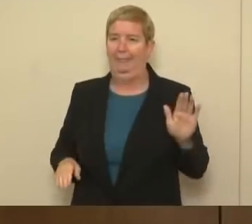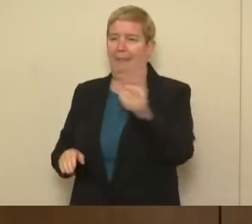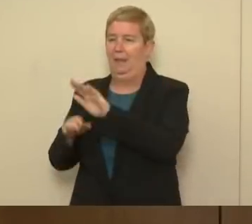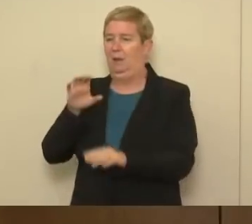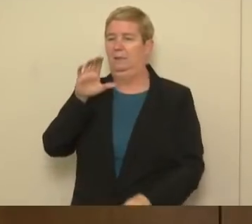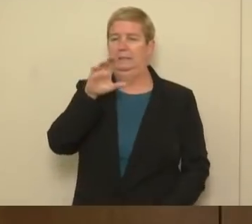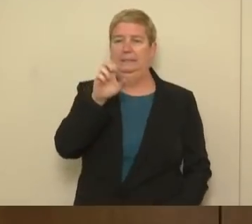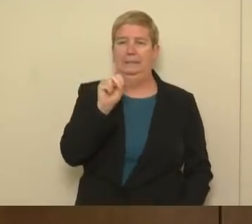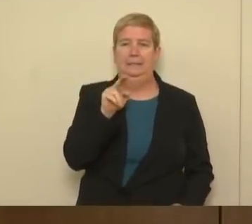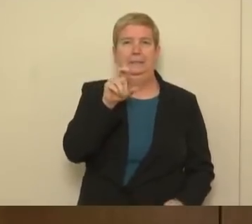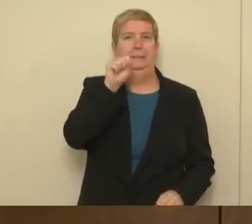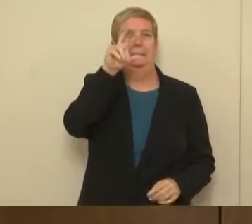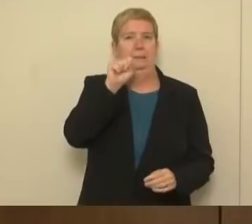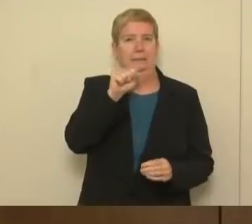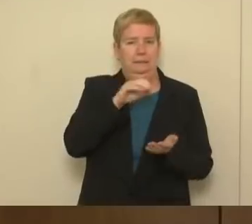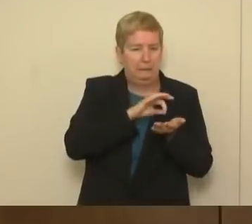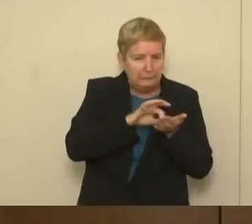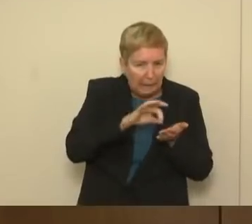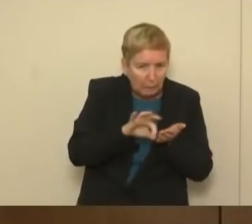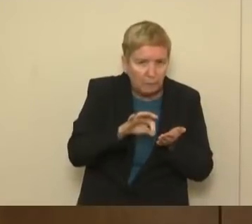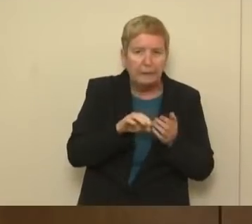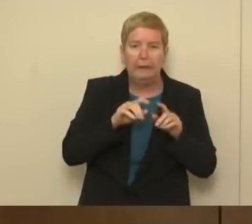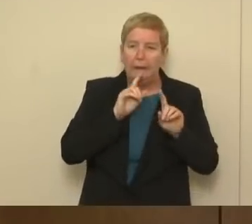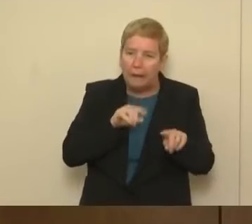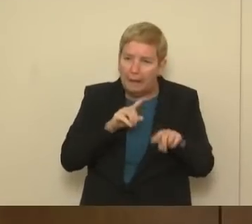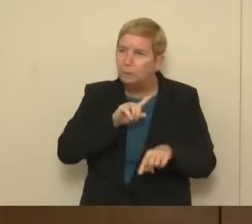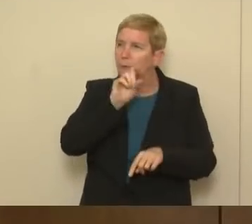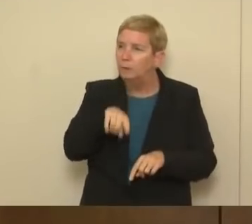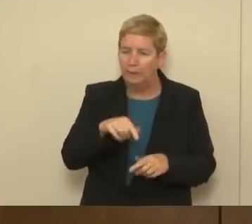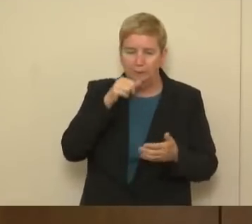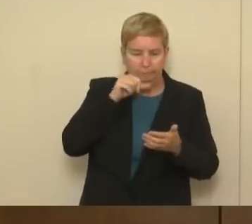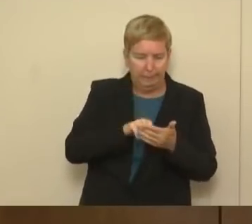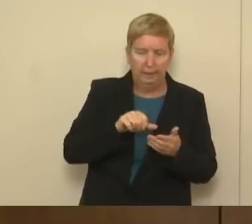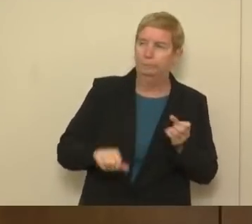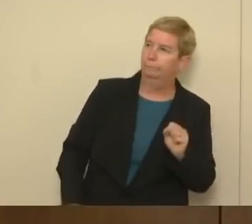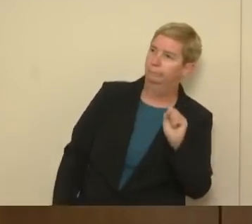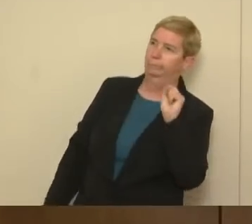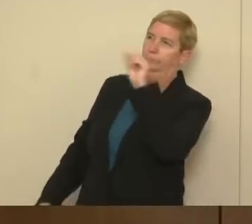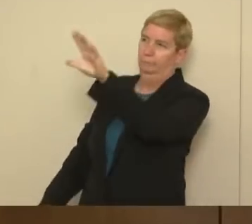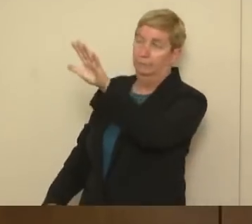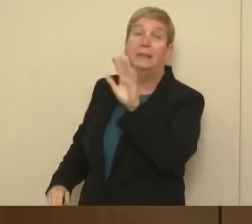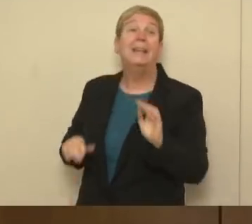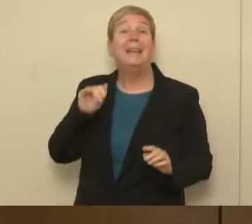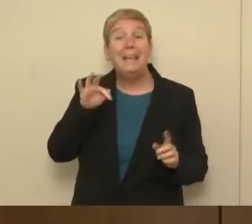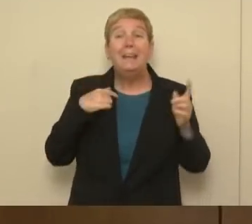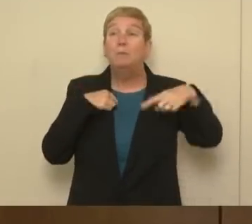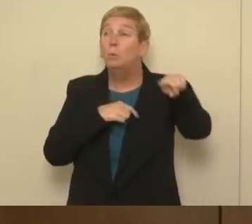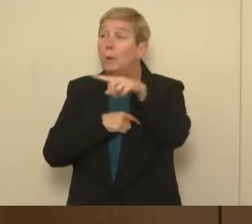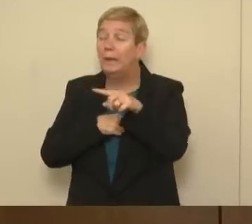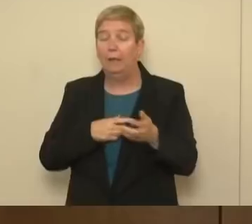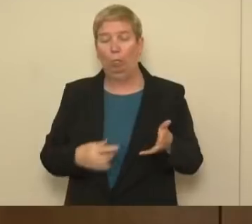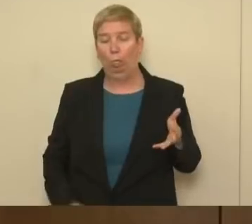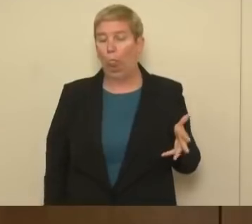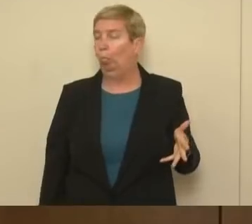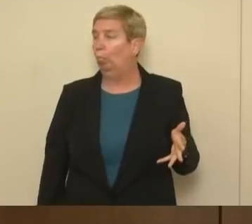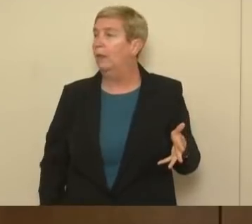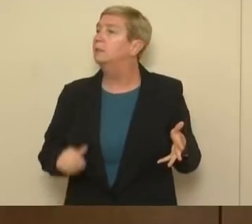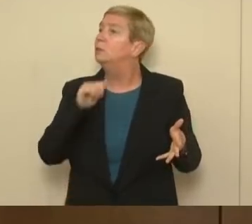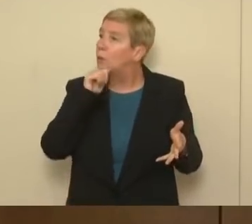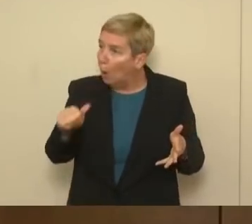by reminding folks that if we don't do this and we don't improve our responses, it